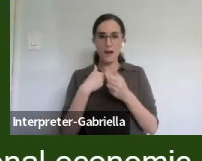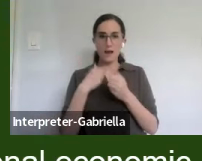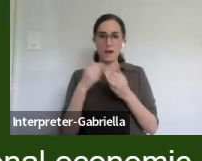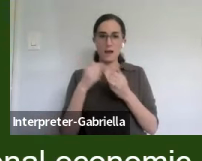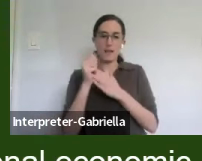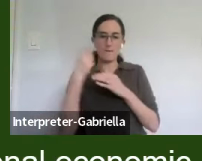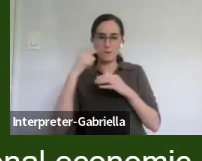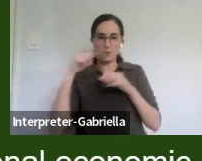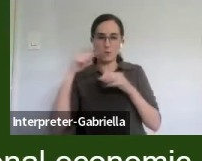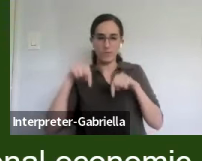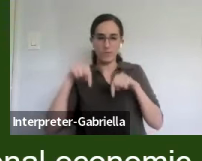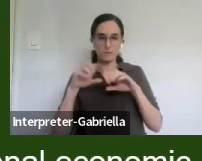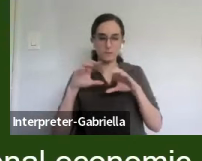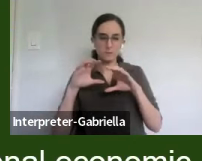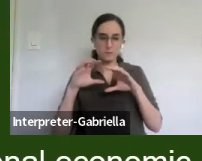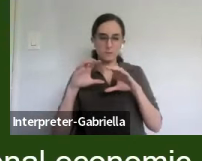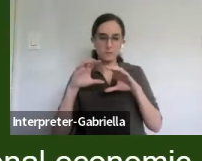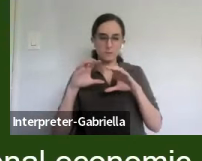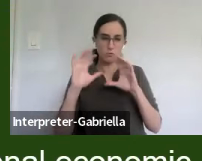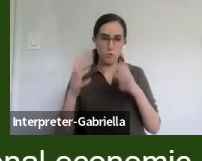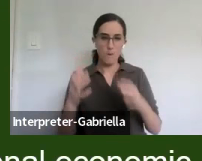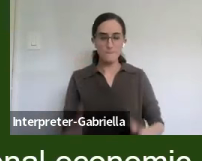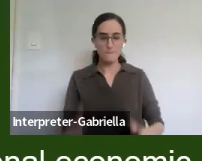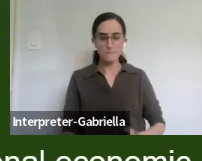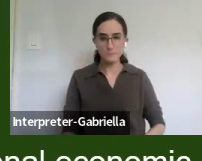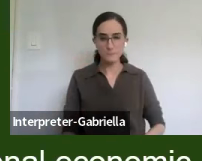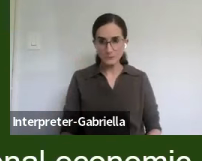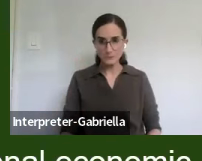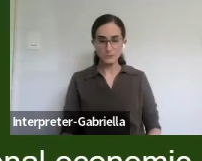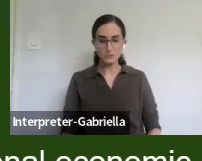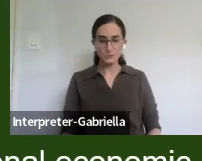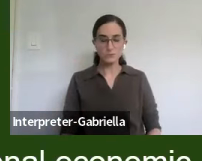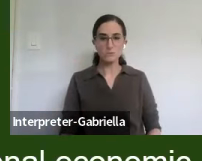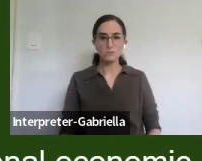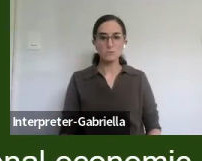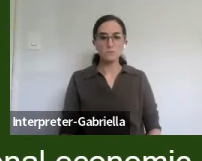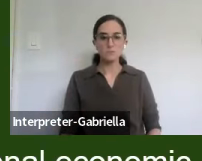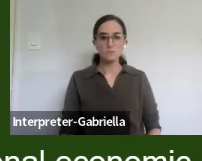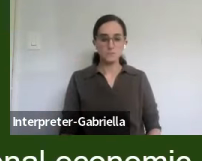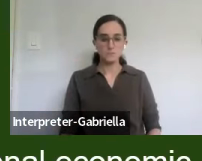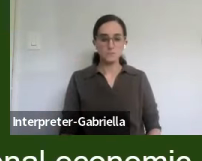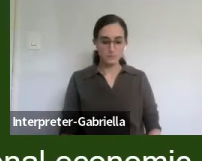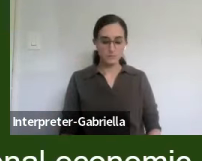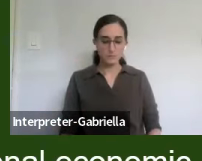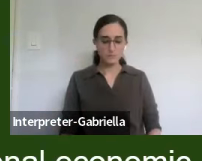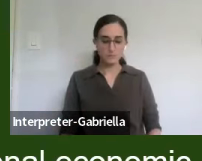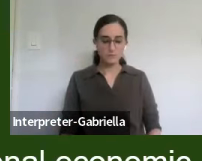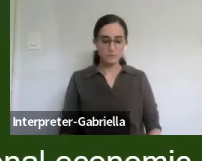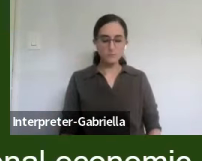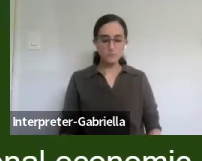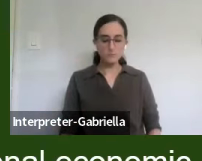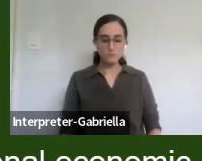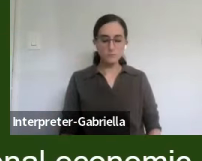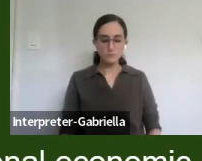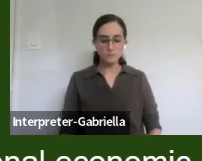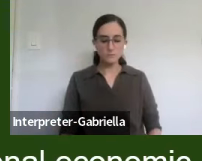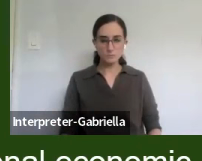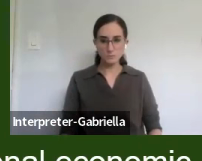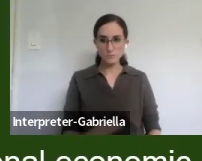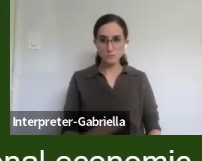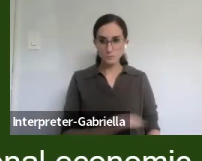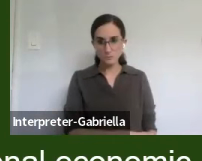Se acaba de presentar la que es la directora ejecutiva para lo que es Imagine, y ella también trabaja en la alianza para esta clase